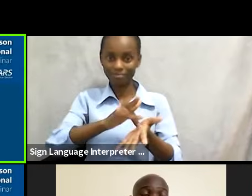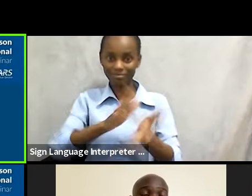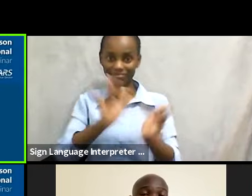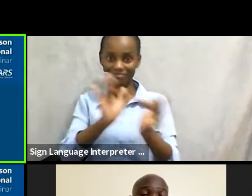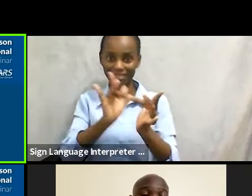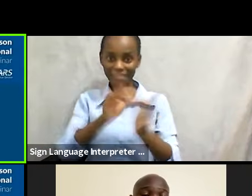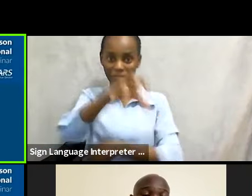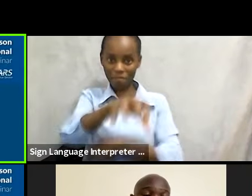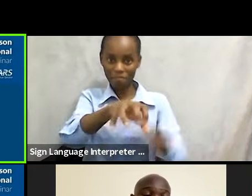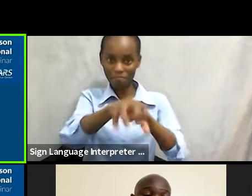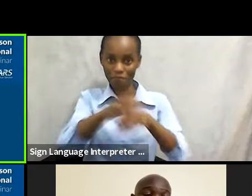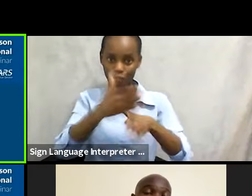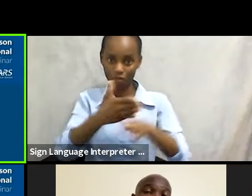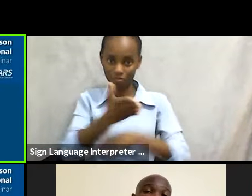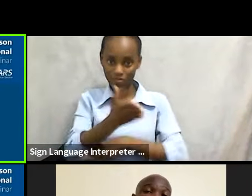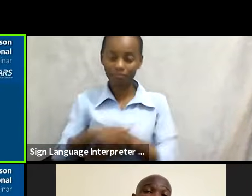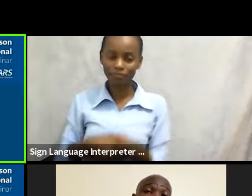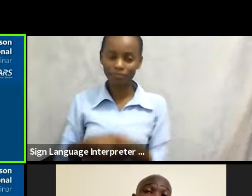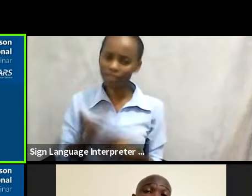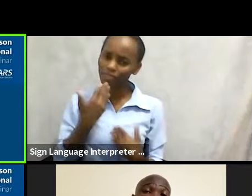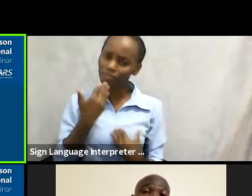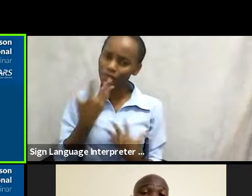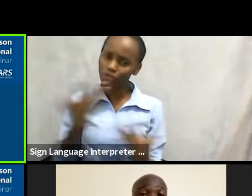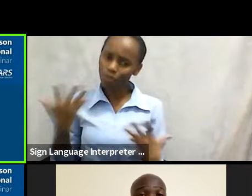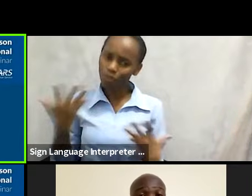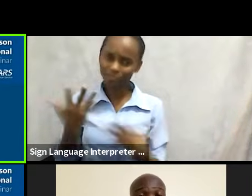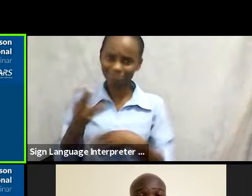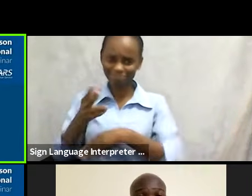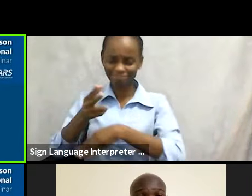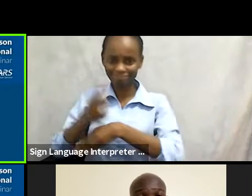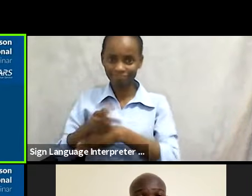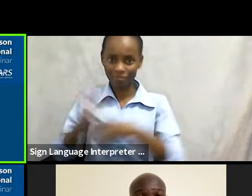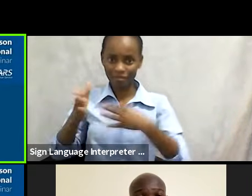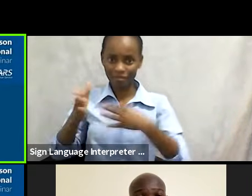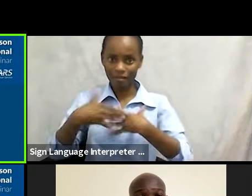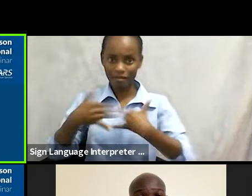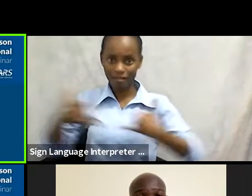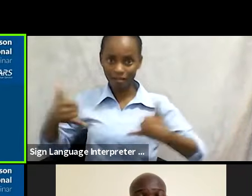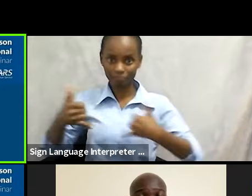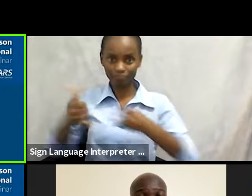joining us. The first question that we're having is,